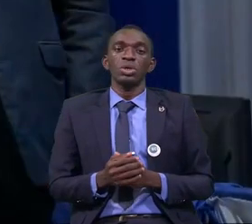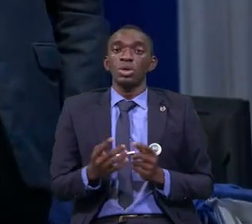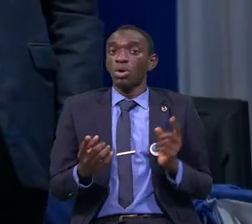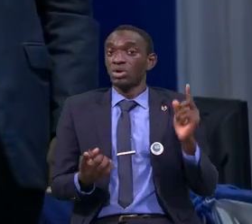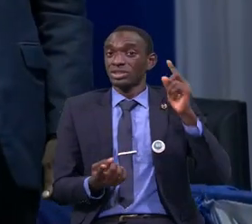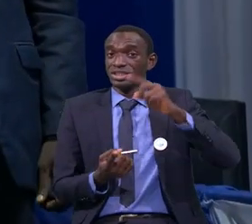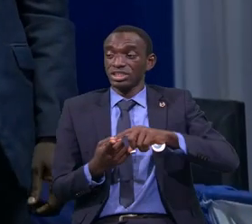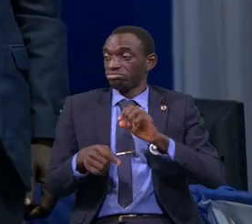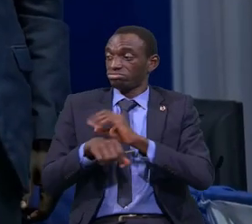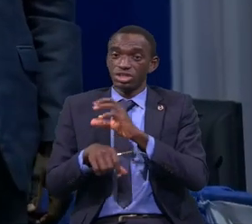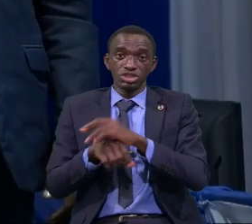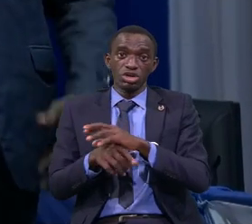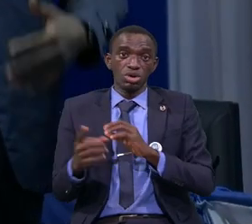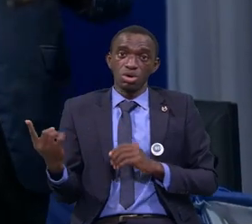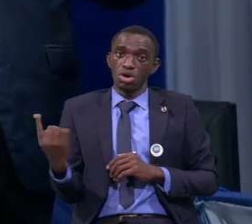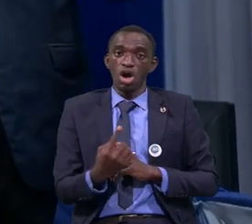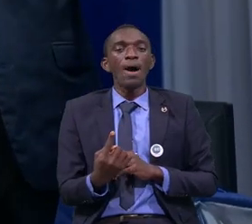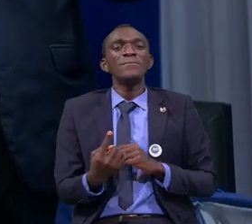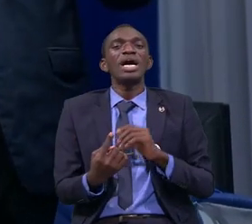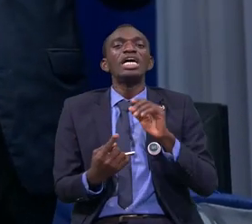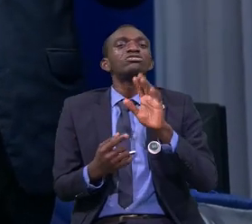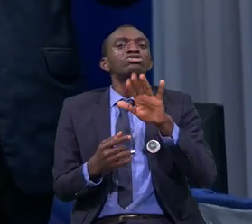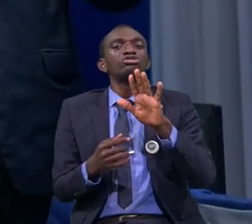Help them to get your information.